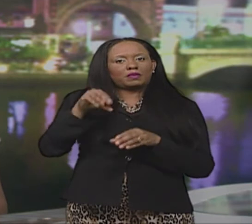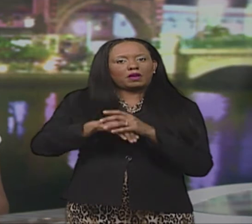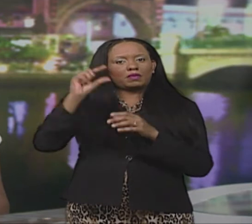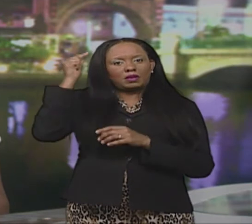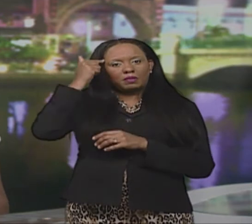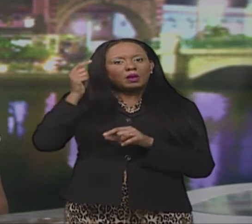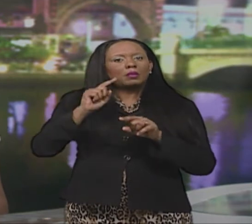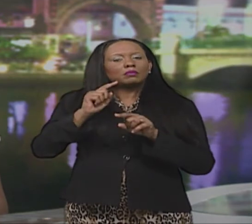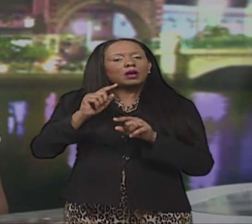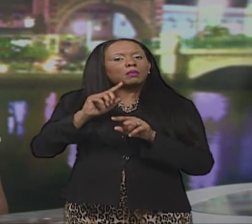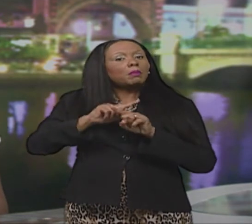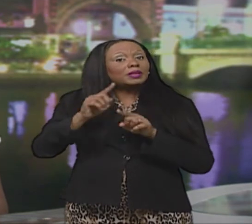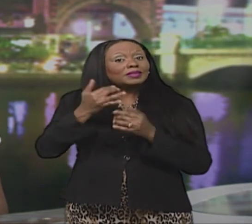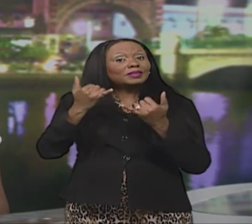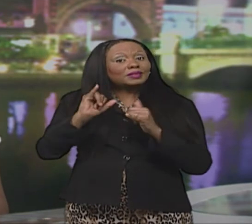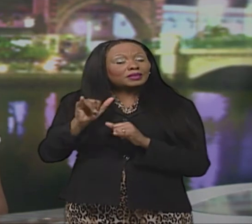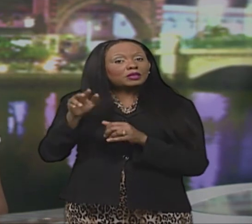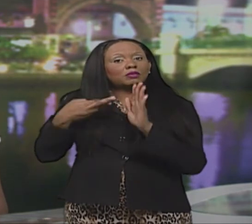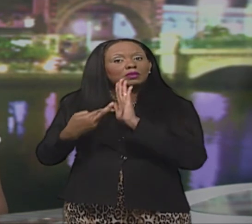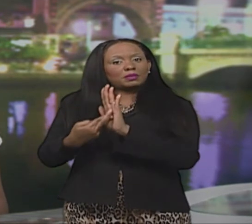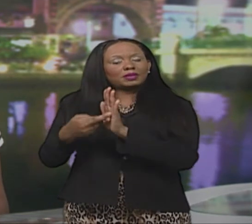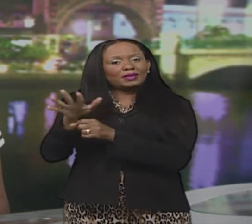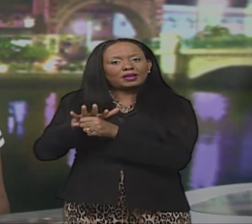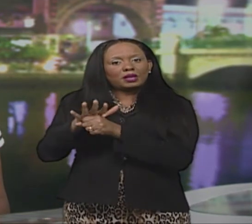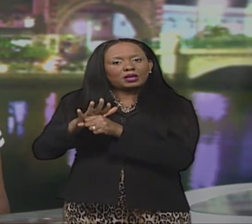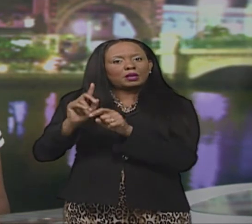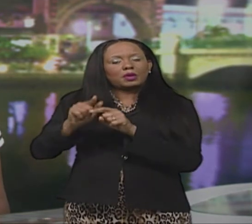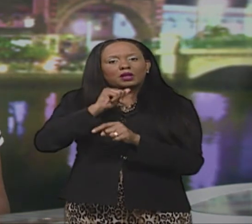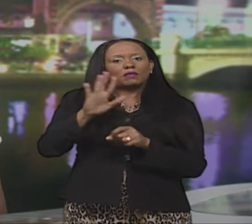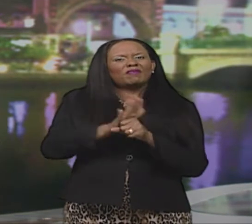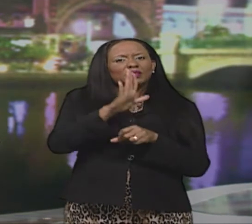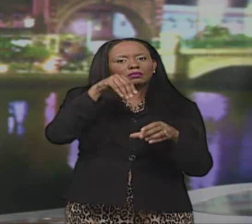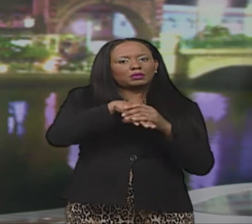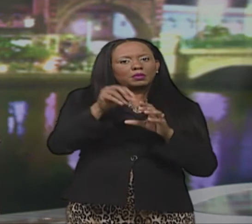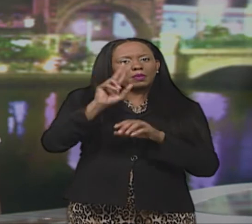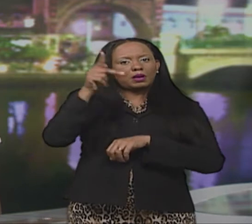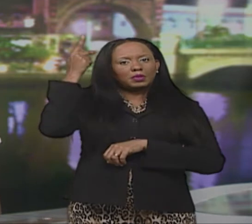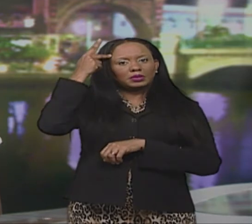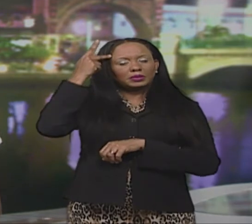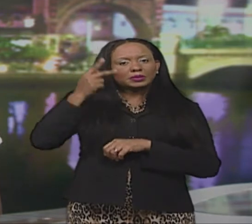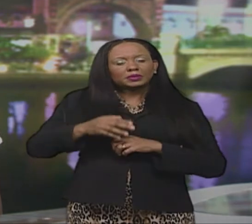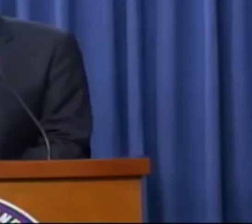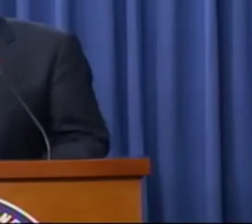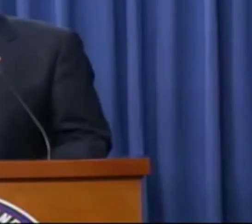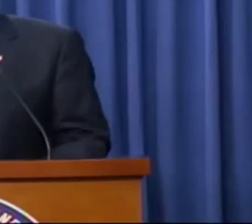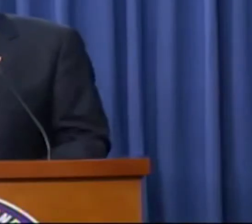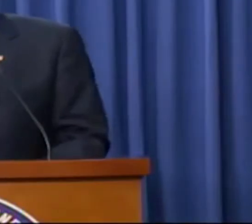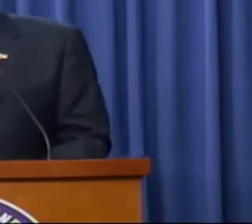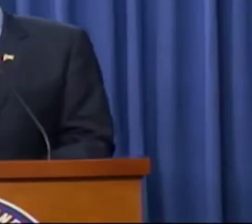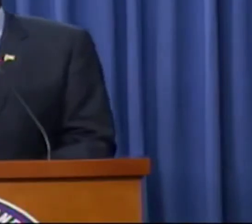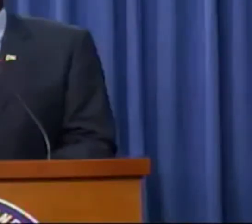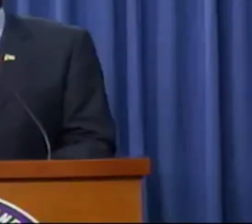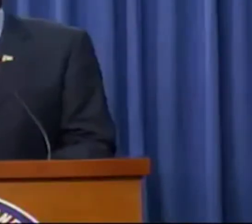as the Member of Parliament for Diego Martin Central. We are told by the Office of the Prime Minister that Dr. Keith